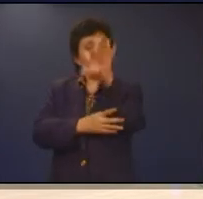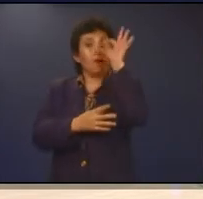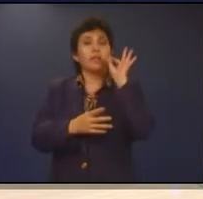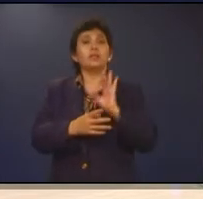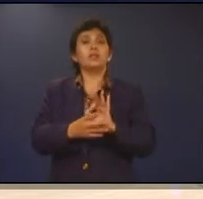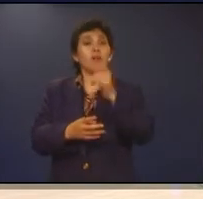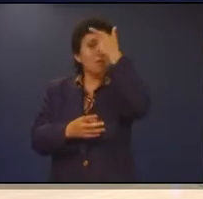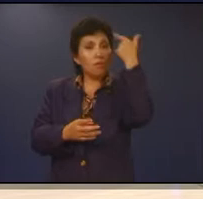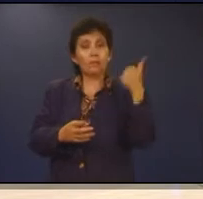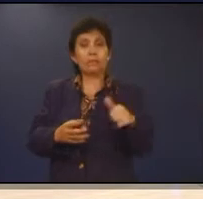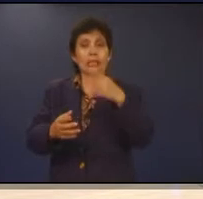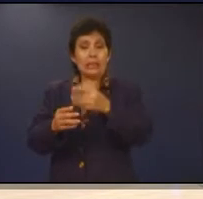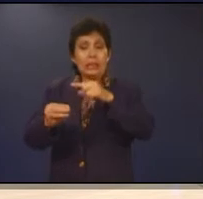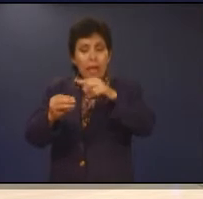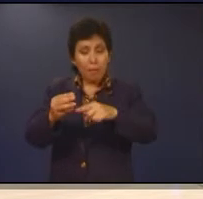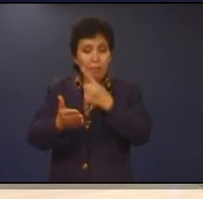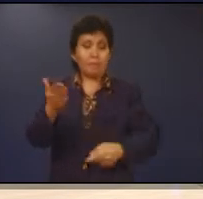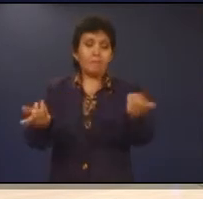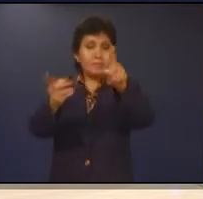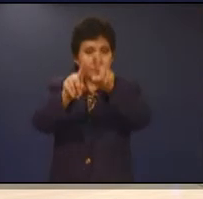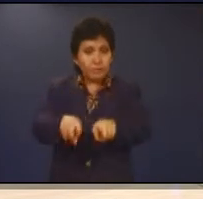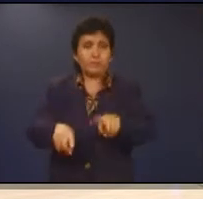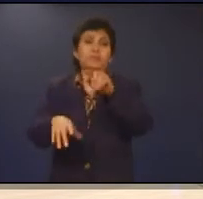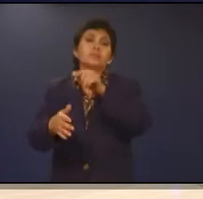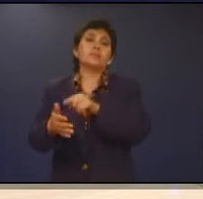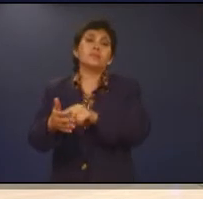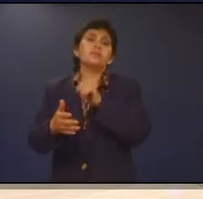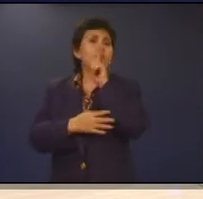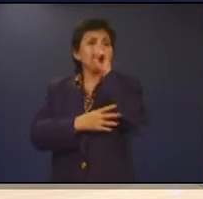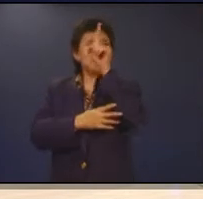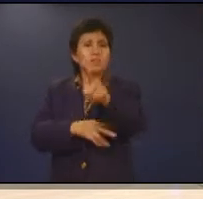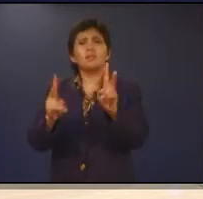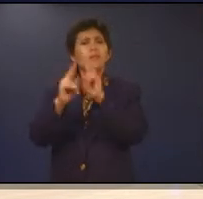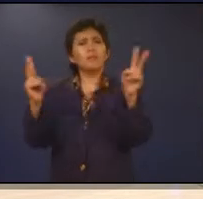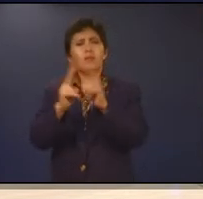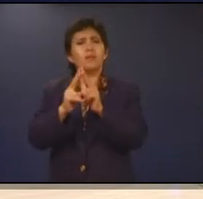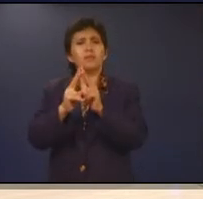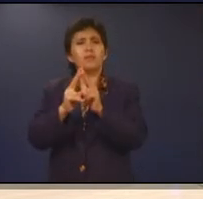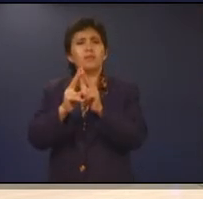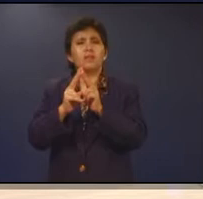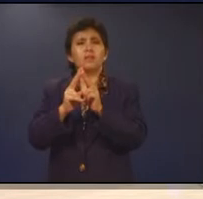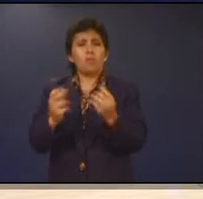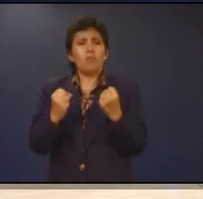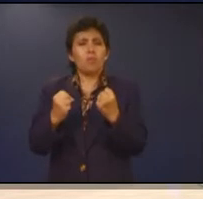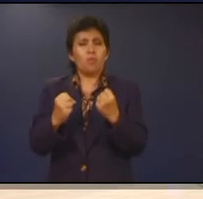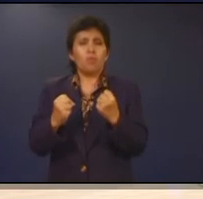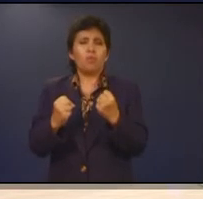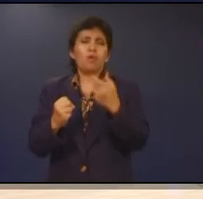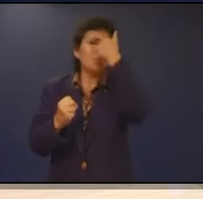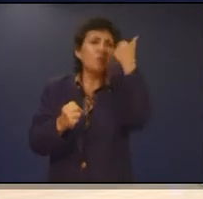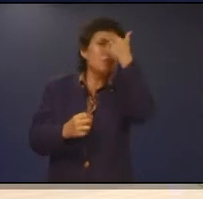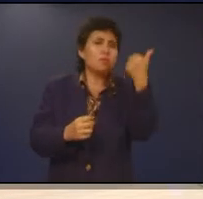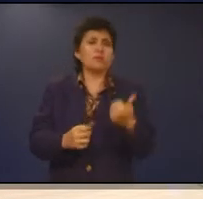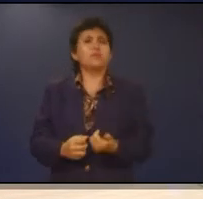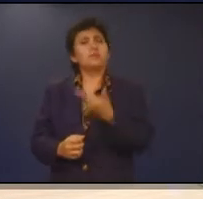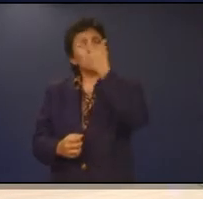find causes to things that have happened, and it is actually a very stable cause. Stable